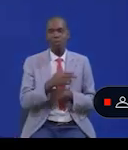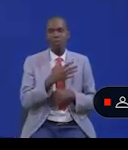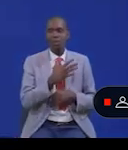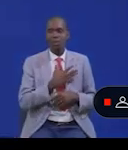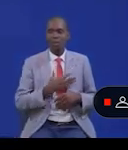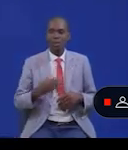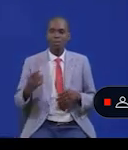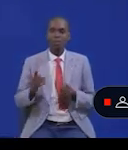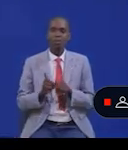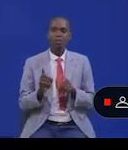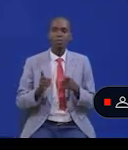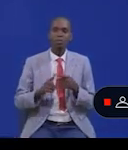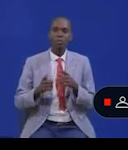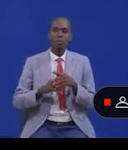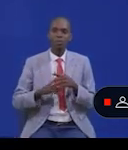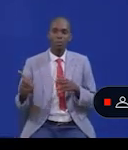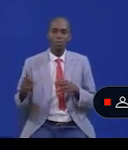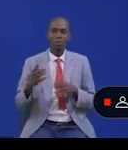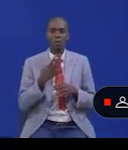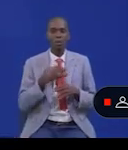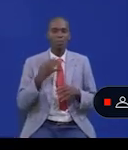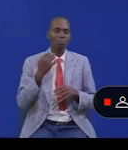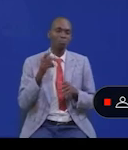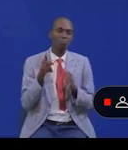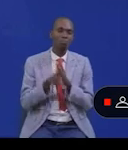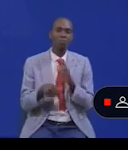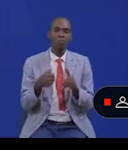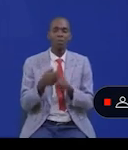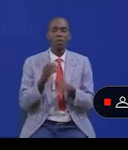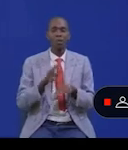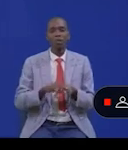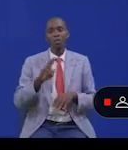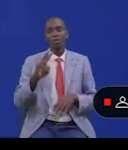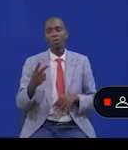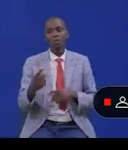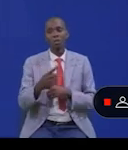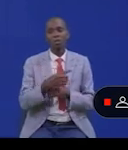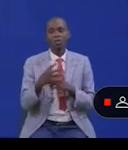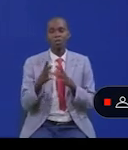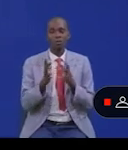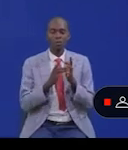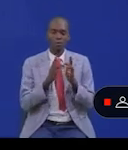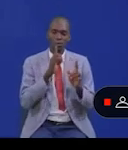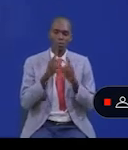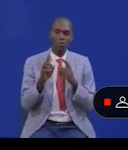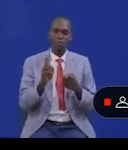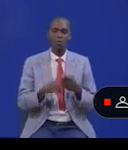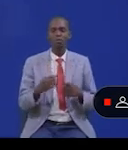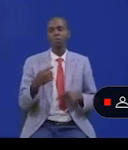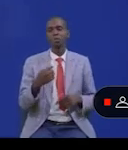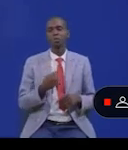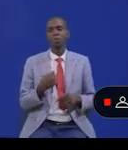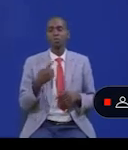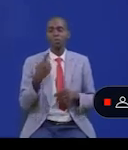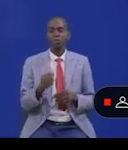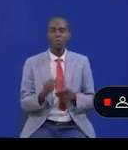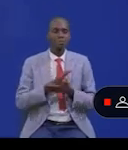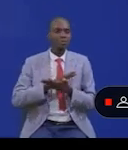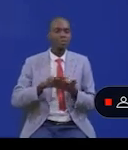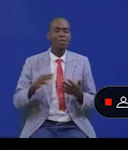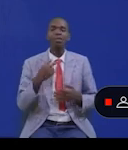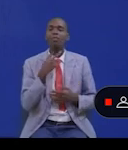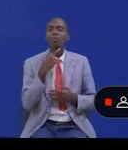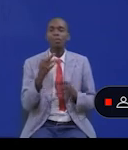run away and kill myself. On the second day, Jesus spoke to me, the audible voice of Jesus